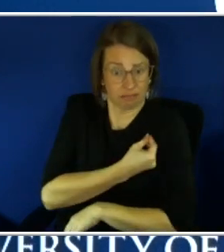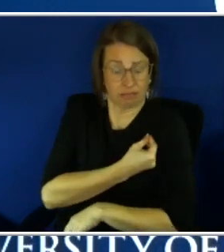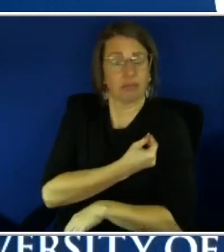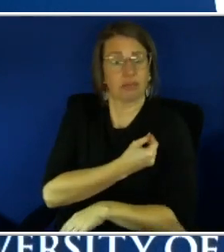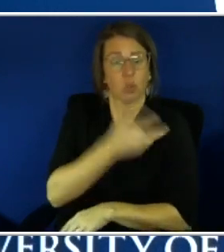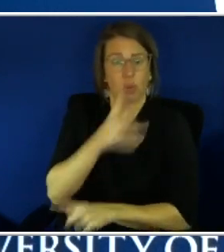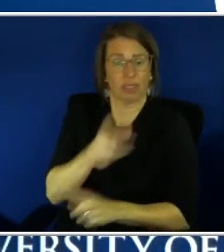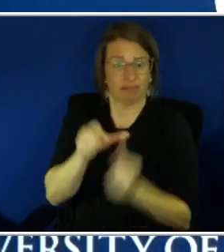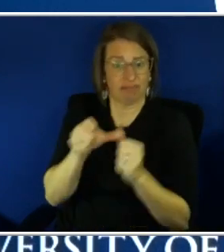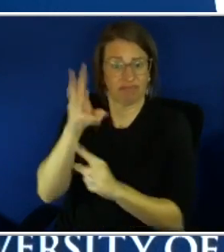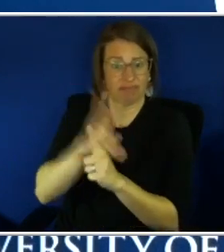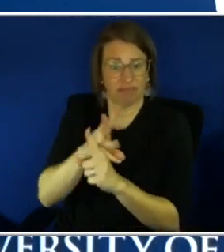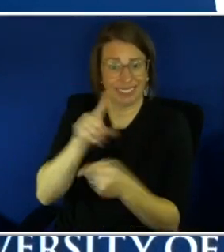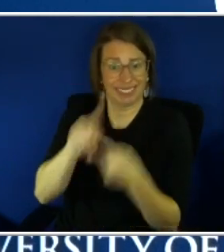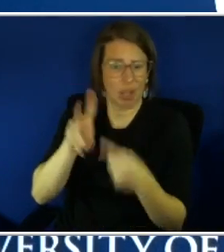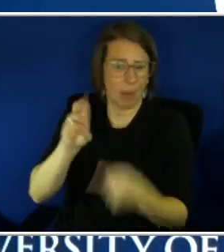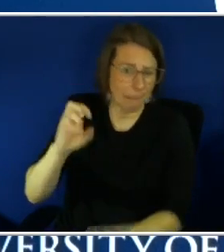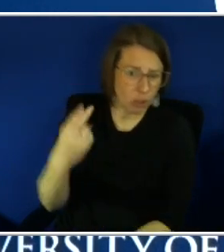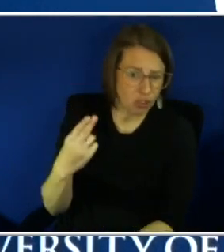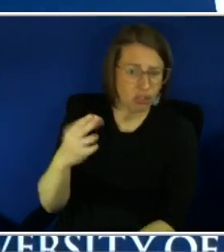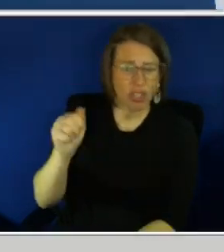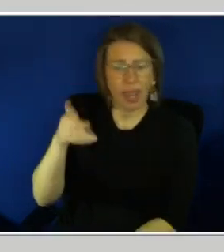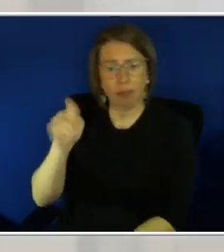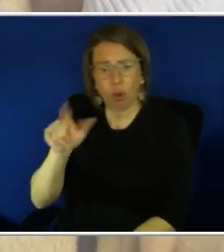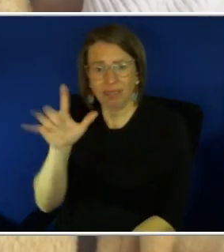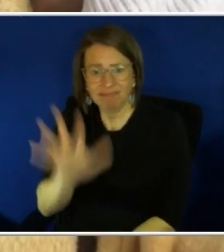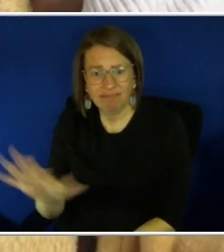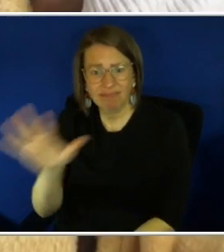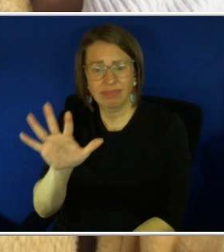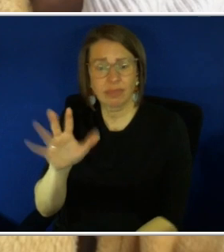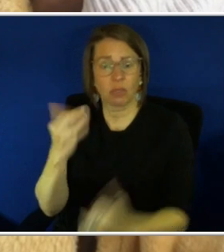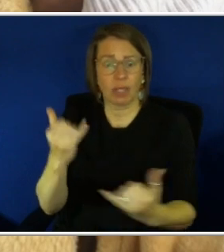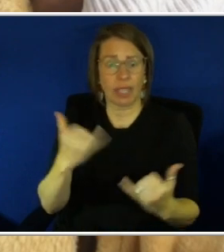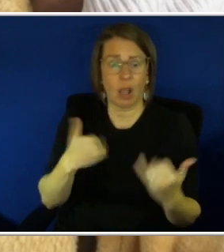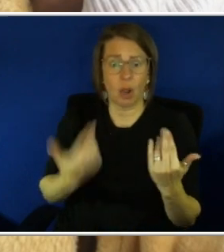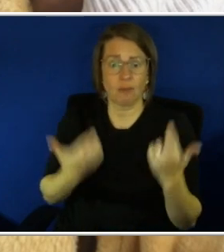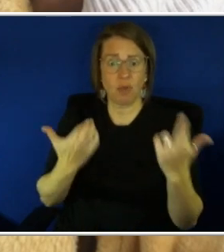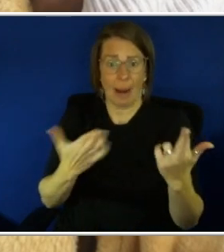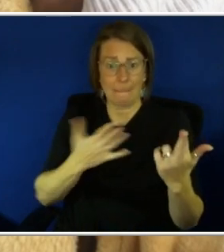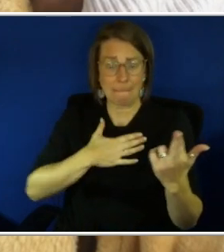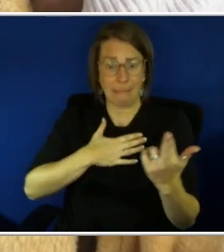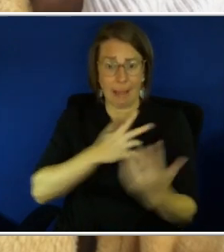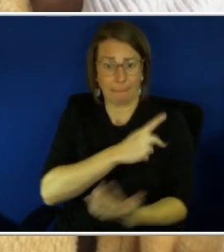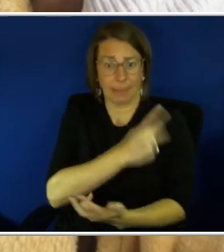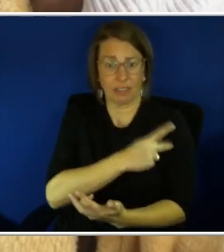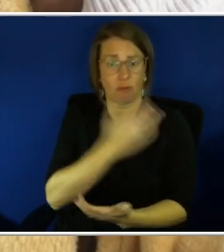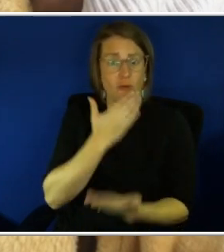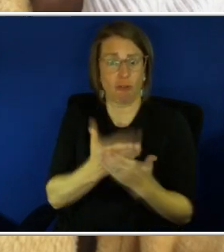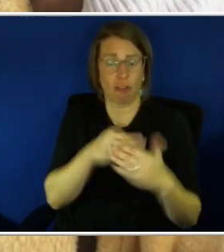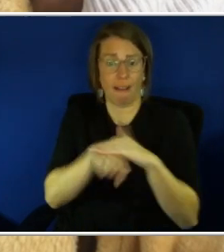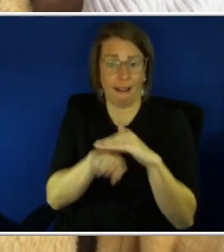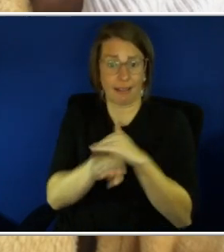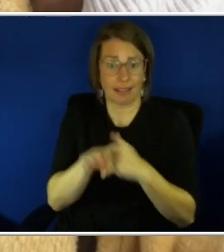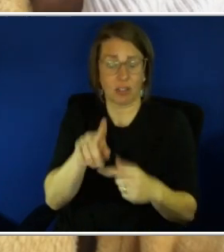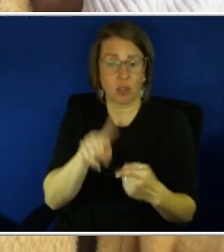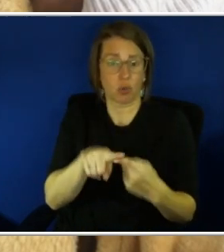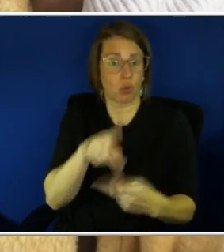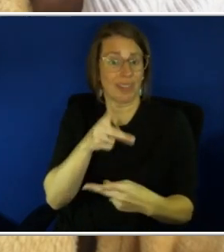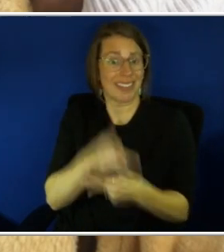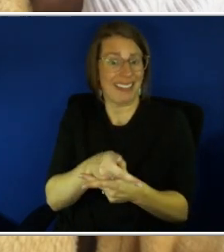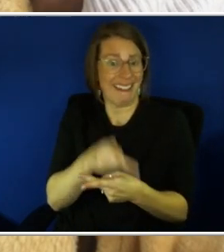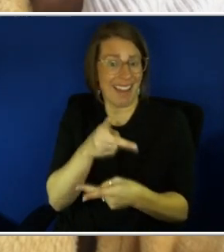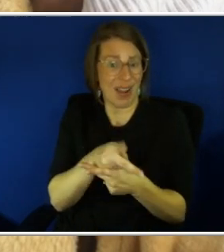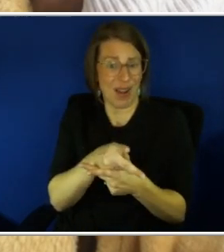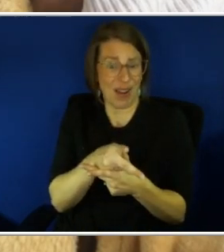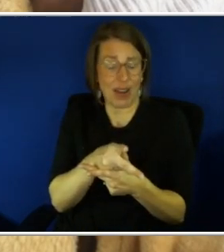until March or April. And so right now I'm recommending to my patients who have good access to care that we wait until